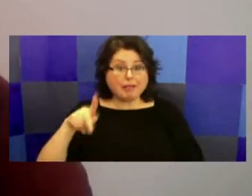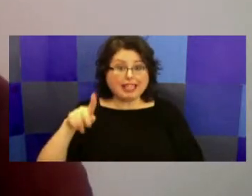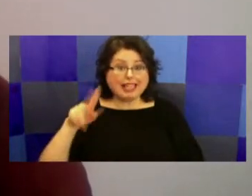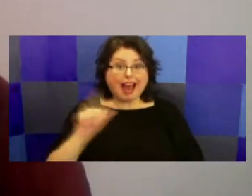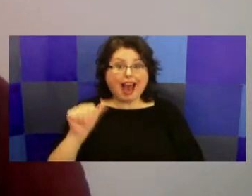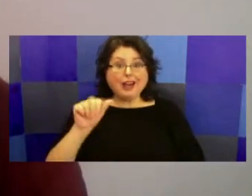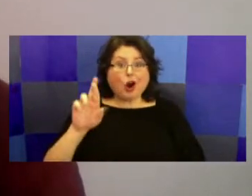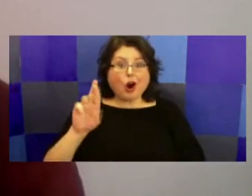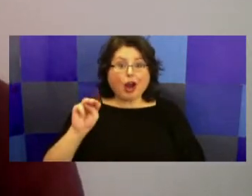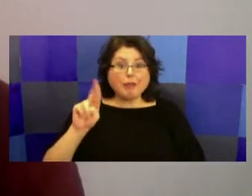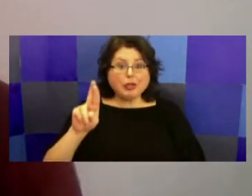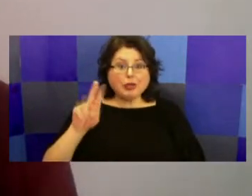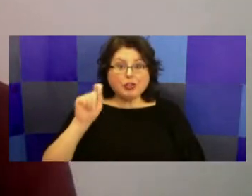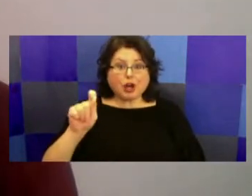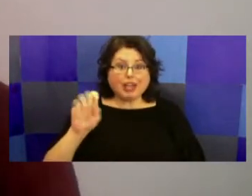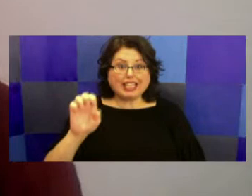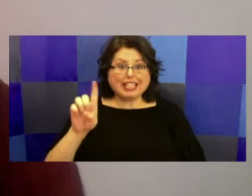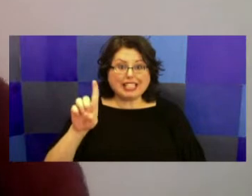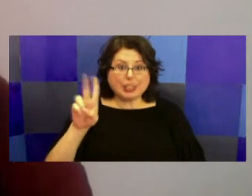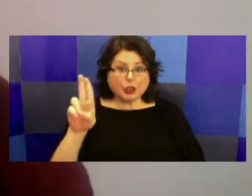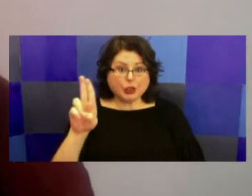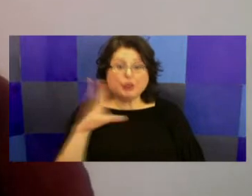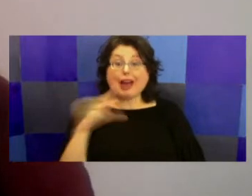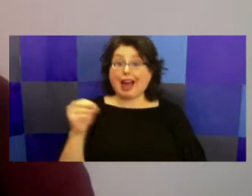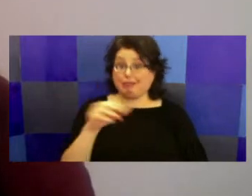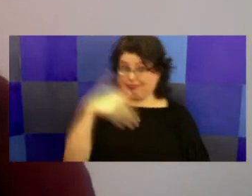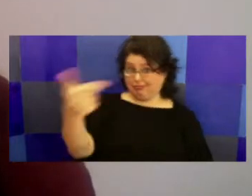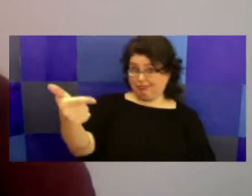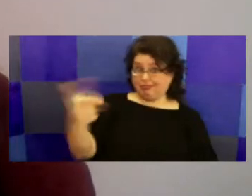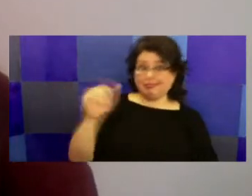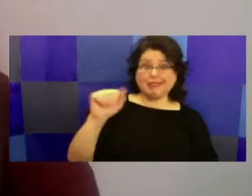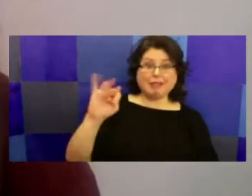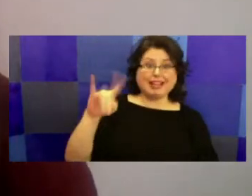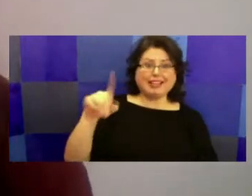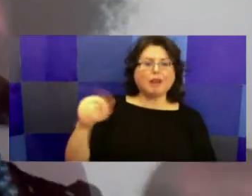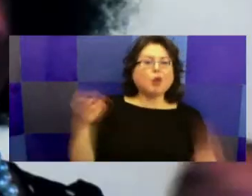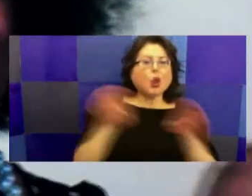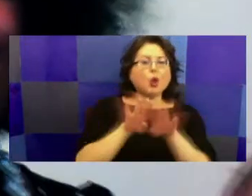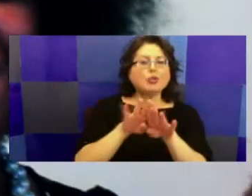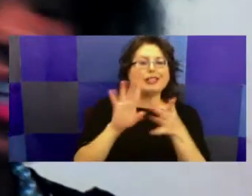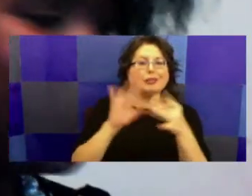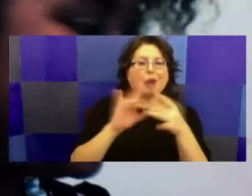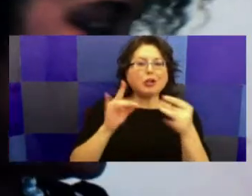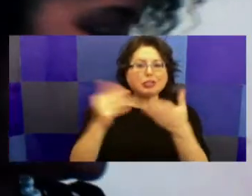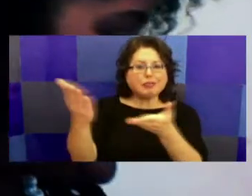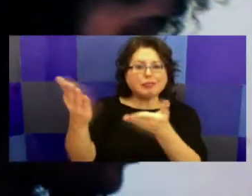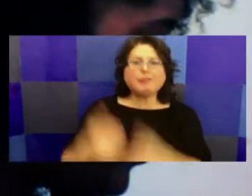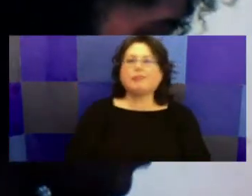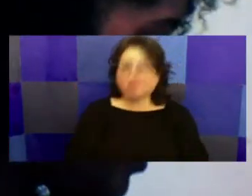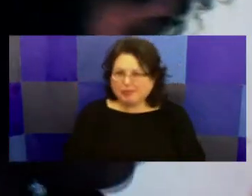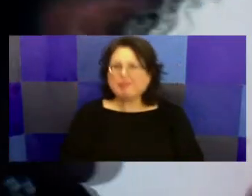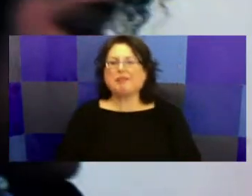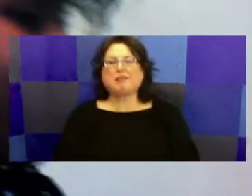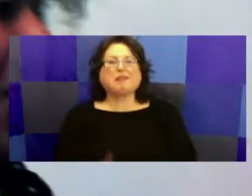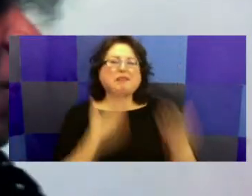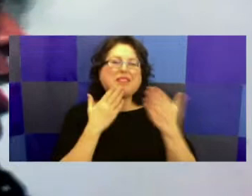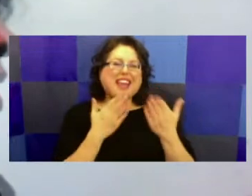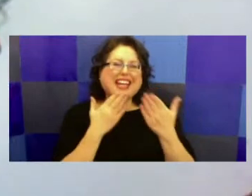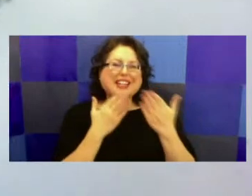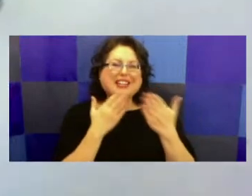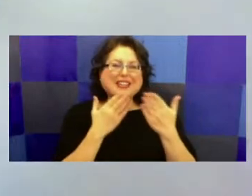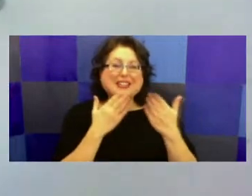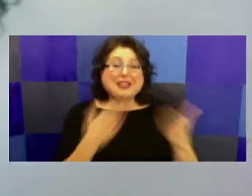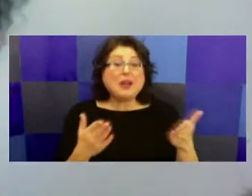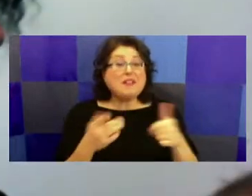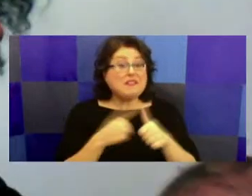wlmp@rmu.edu. And Amanda, I will turn it over to you for closing remarks. Thank you. So first I want